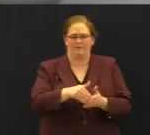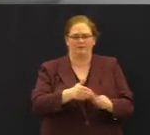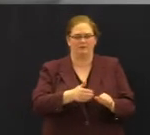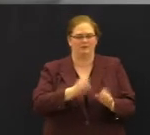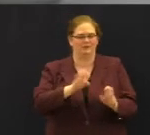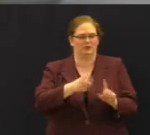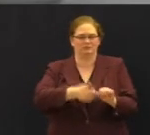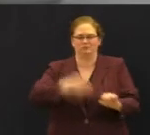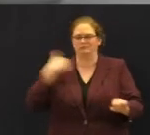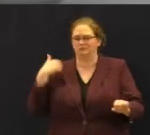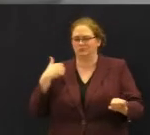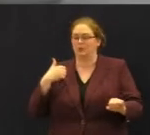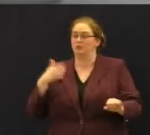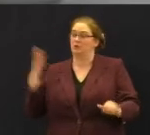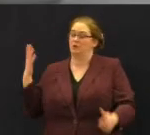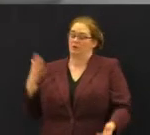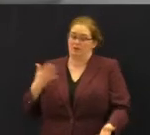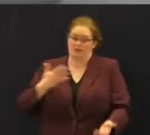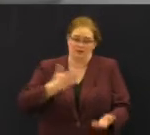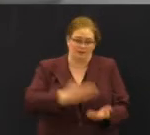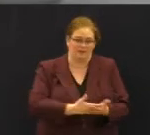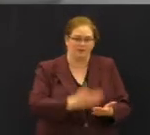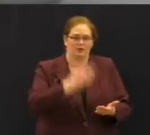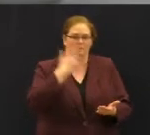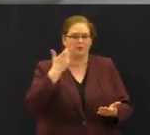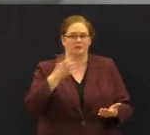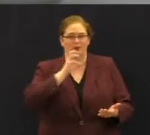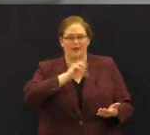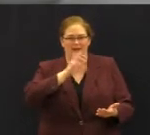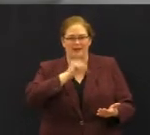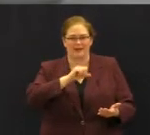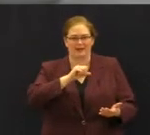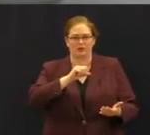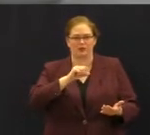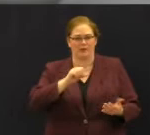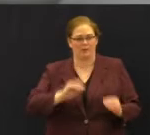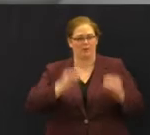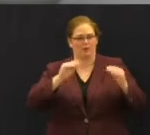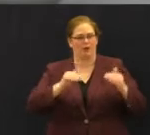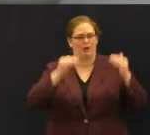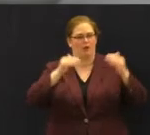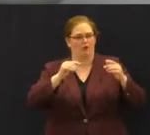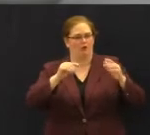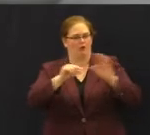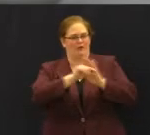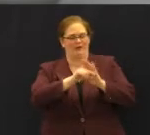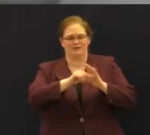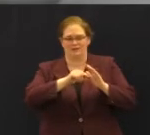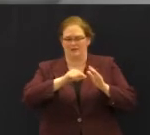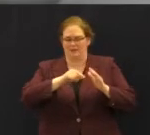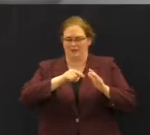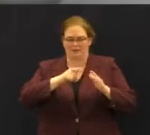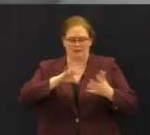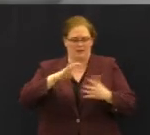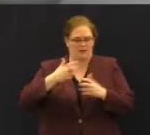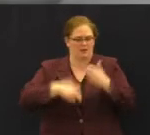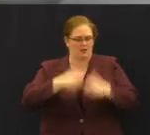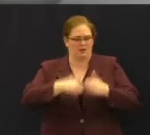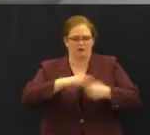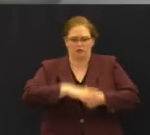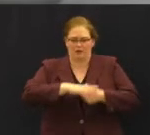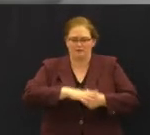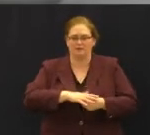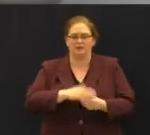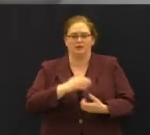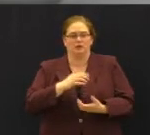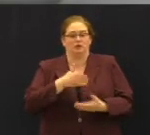education. So when they come here, because of their ages, they put it into higher grades, and they couldn't cope with the studies. So we're helping them to tutor